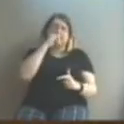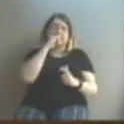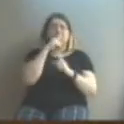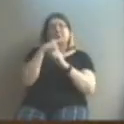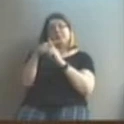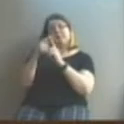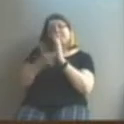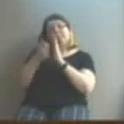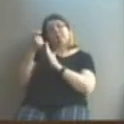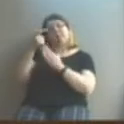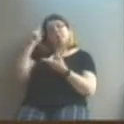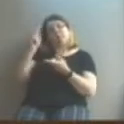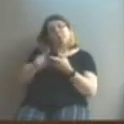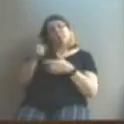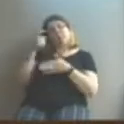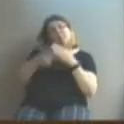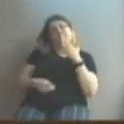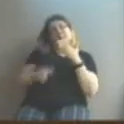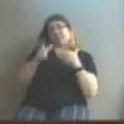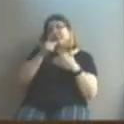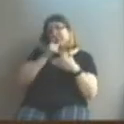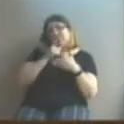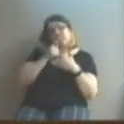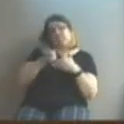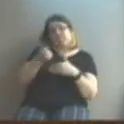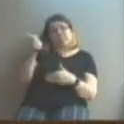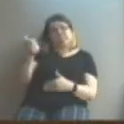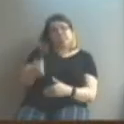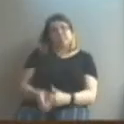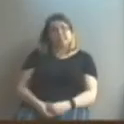as eliminating the reduced price lunches whatsoever.